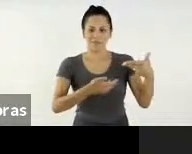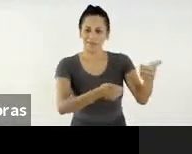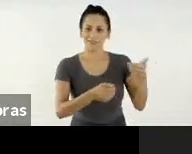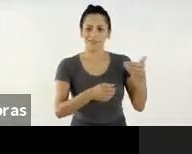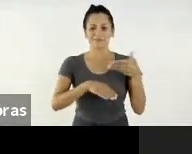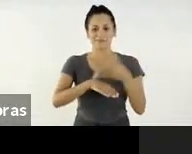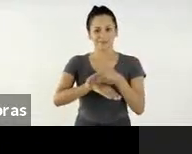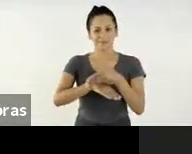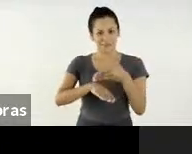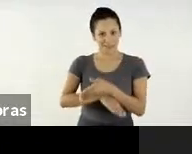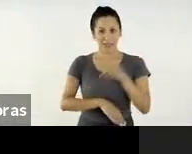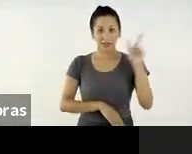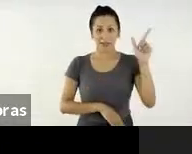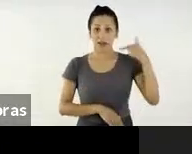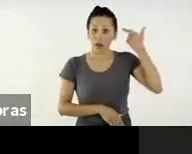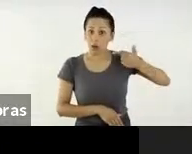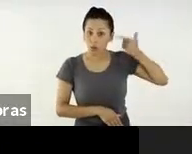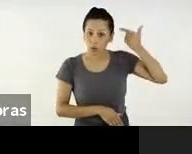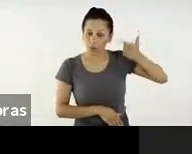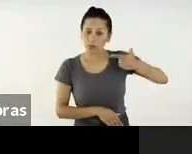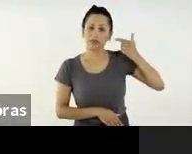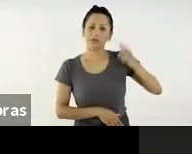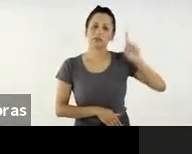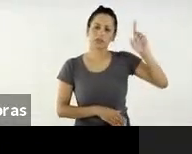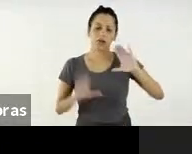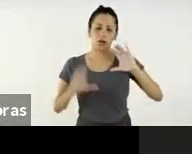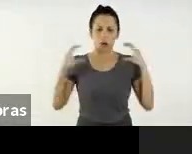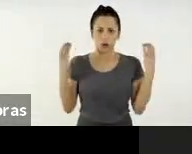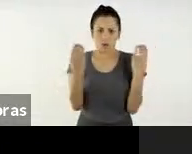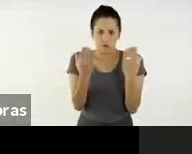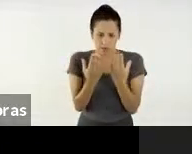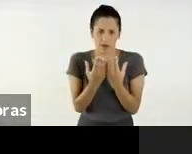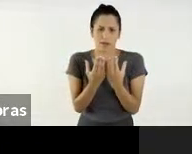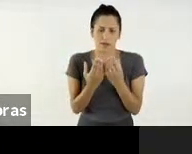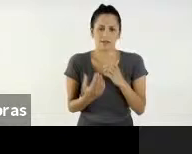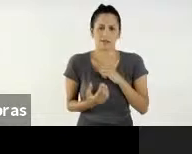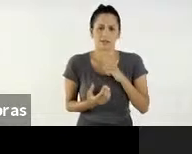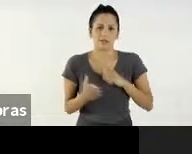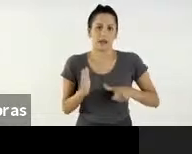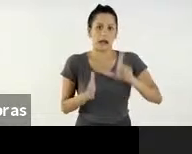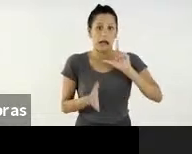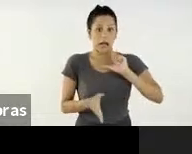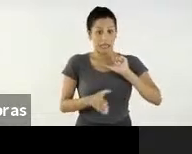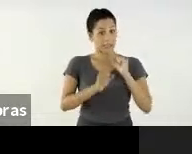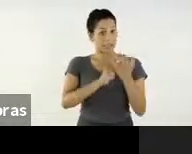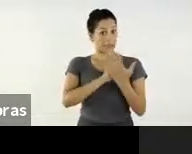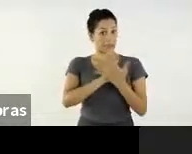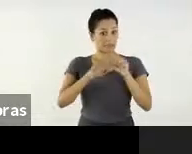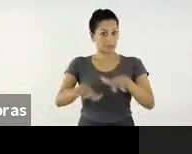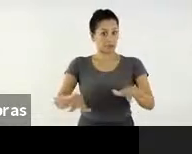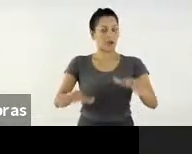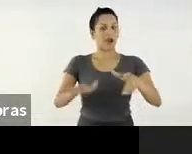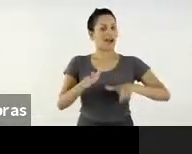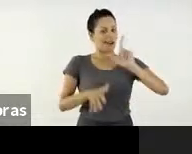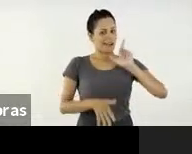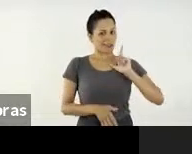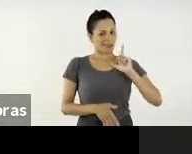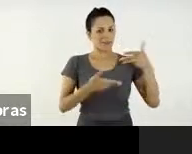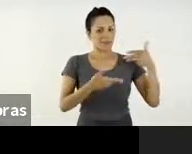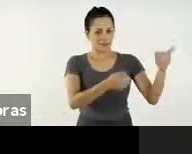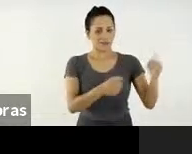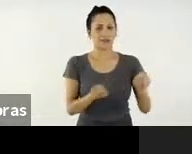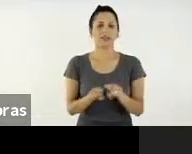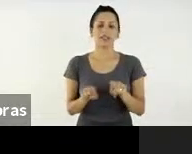Tate before the world collapsed. And for Roni for facilitating, and of course for Roxana for